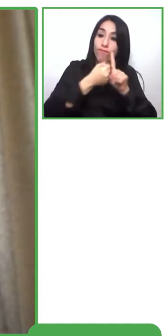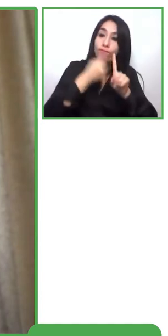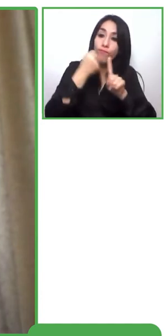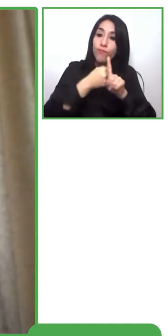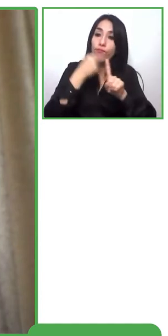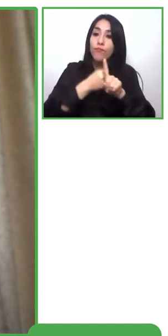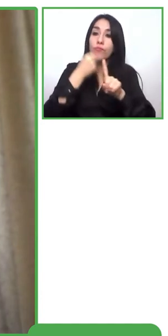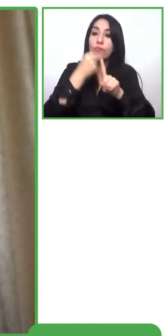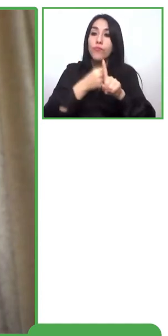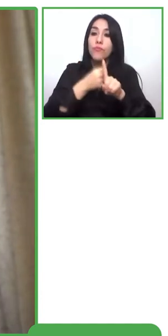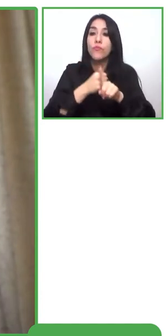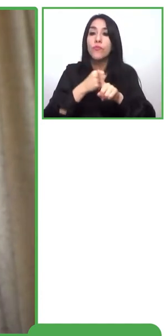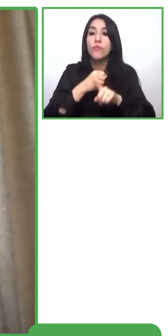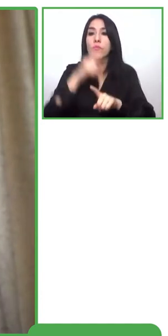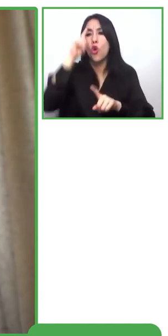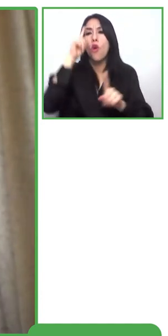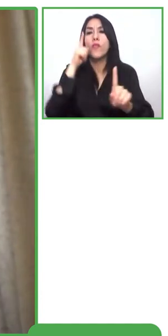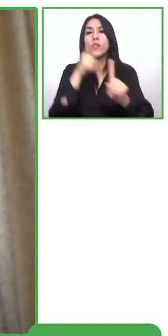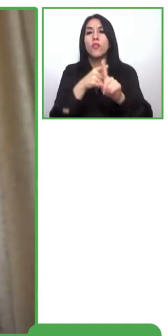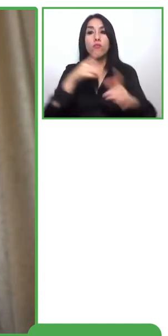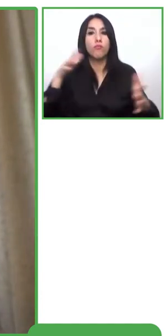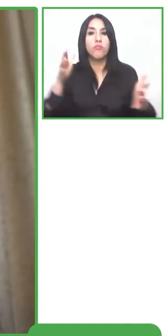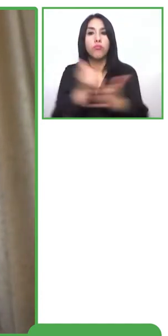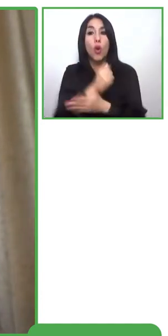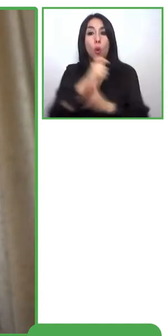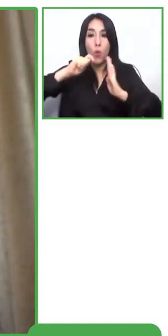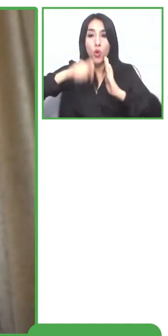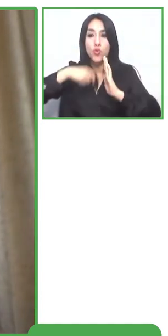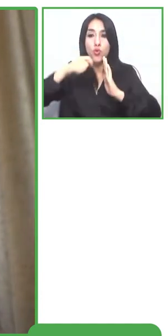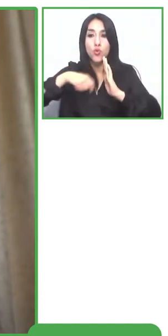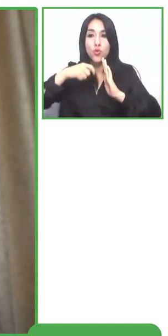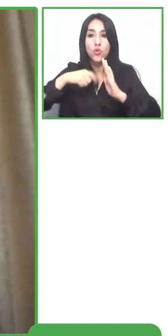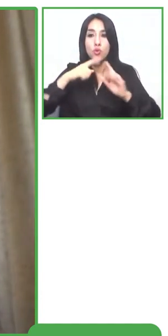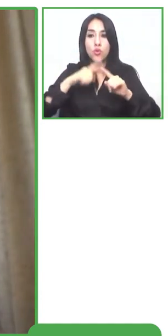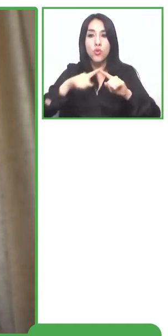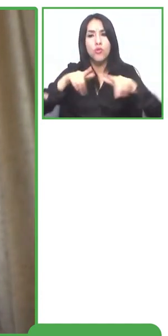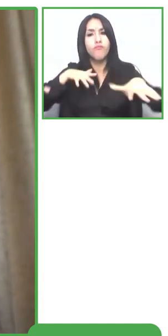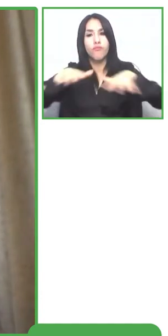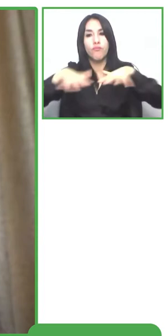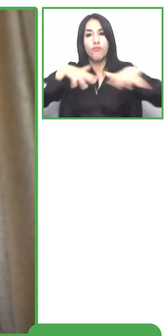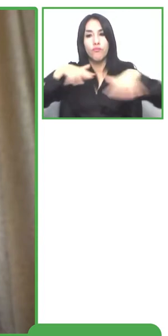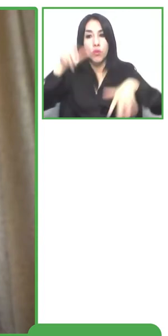arrive to different projects to promote independent lives of people with disabilities.